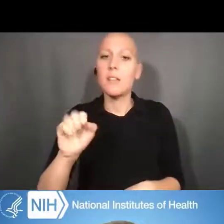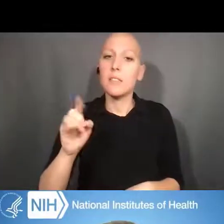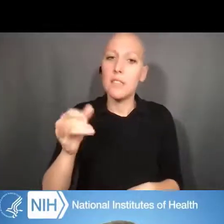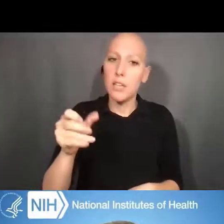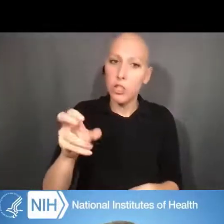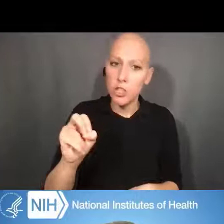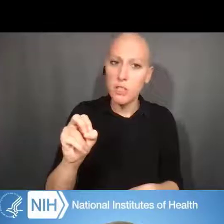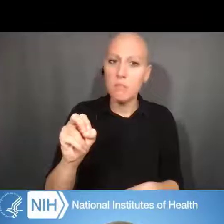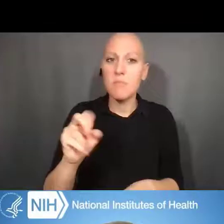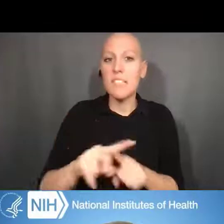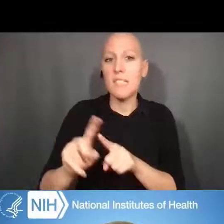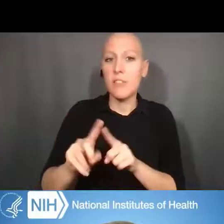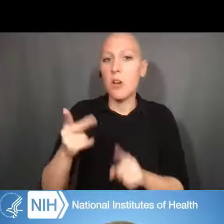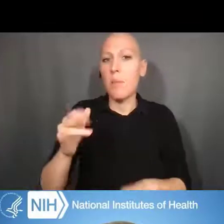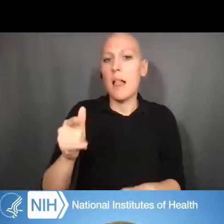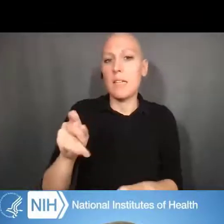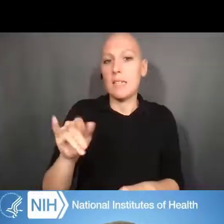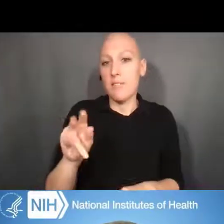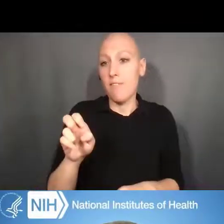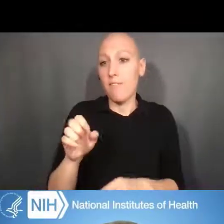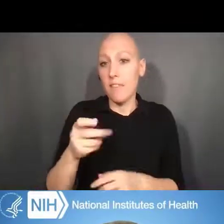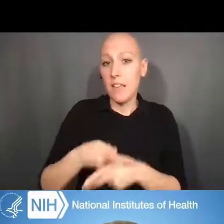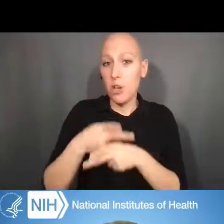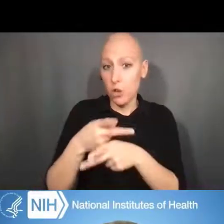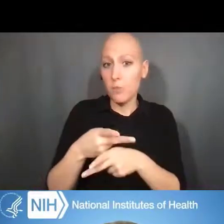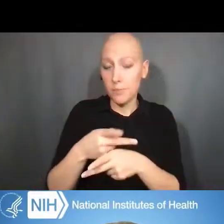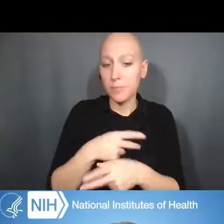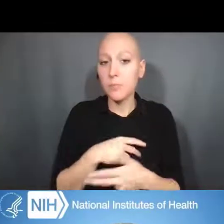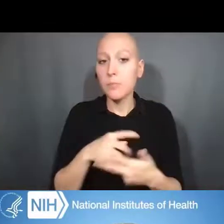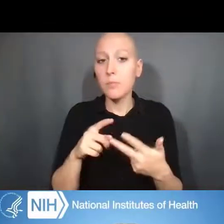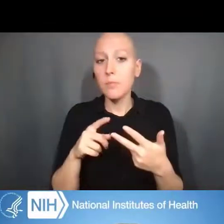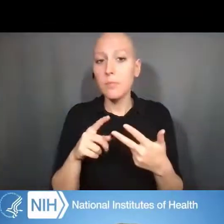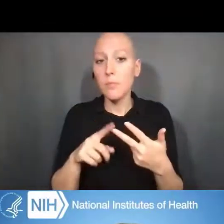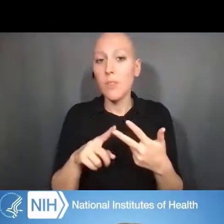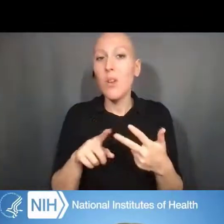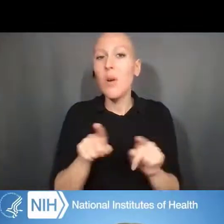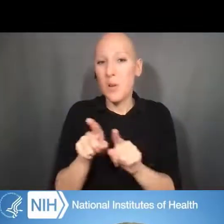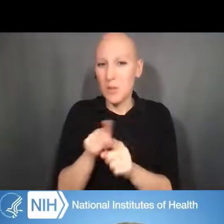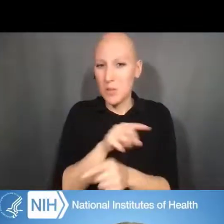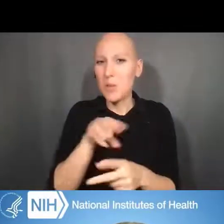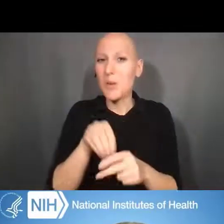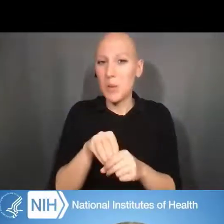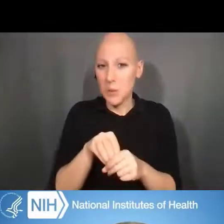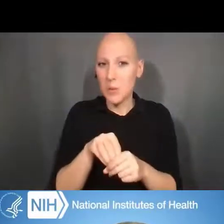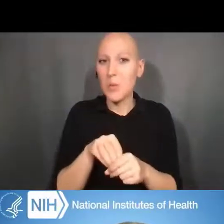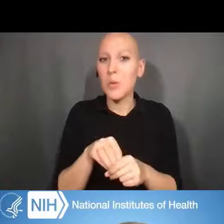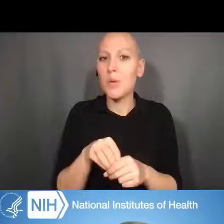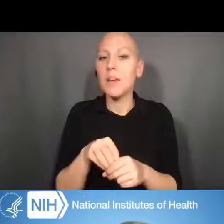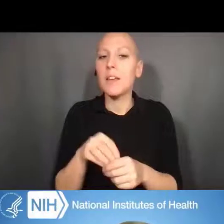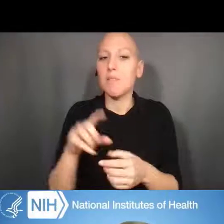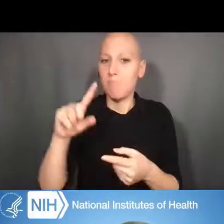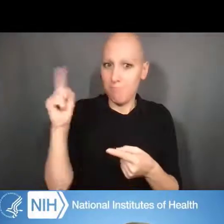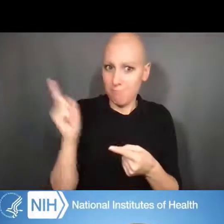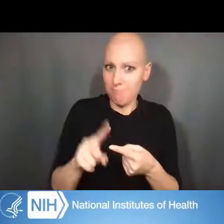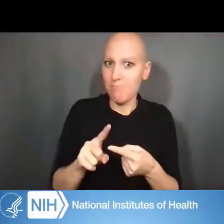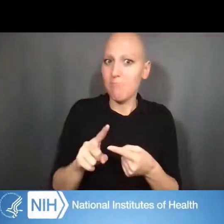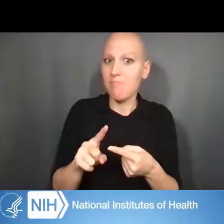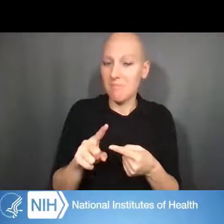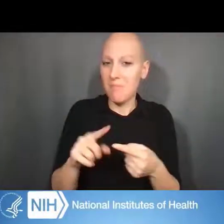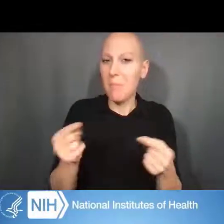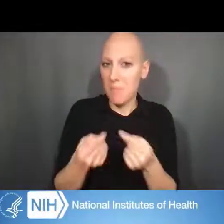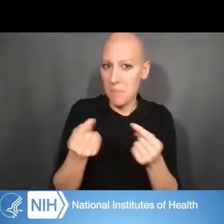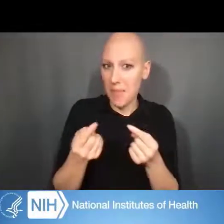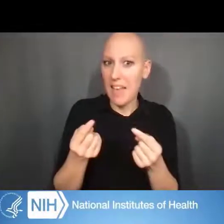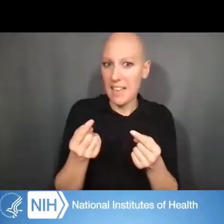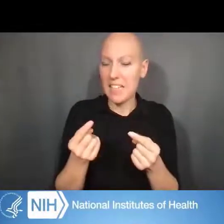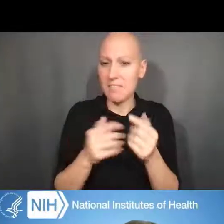humane endpoints, must be included in your VAS, which to minimize pain, distress, discomfort,